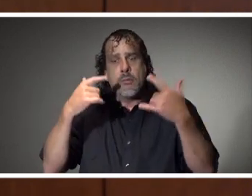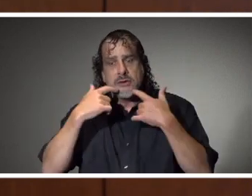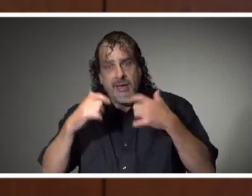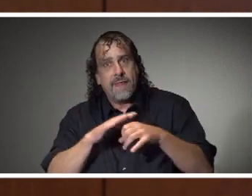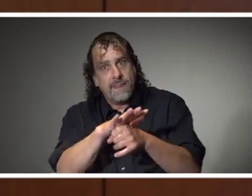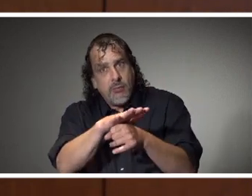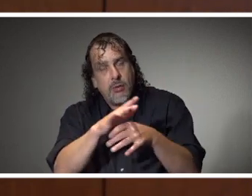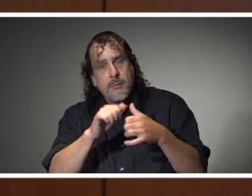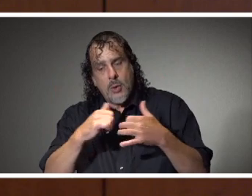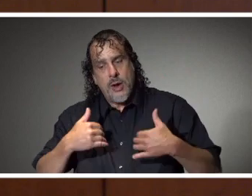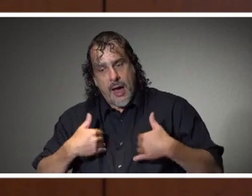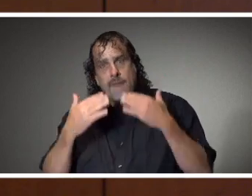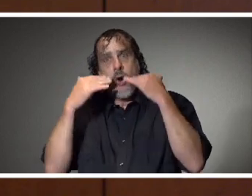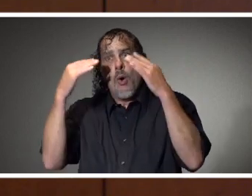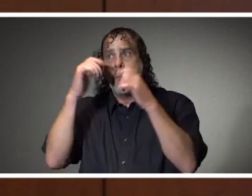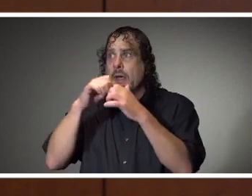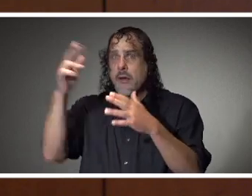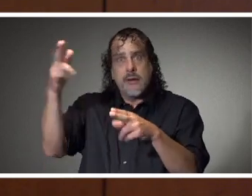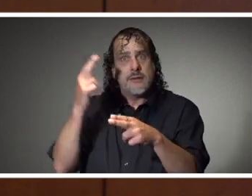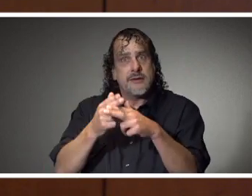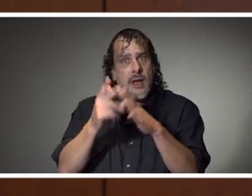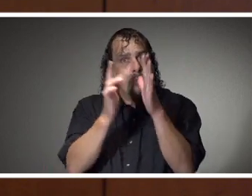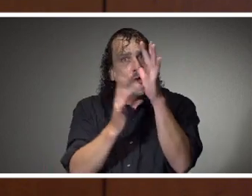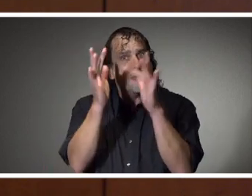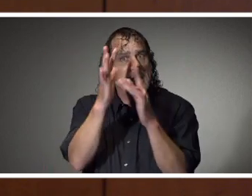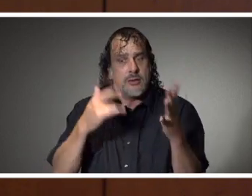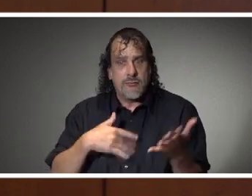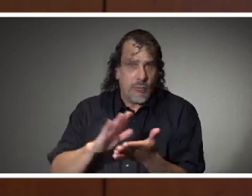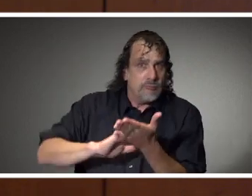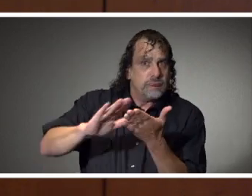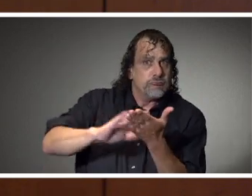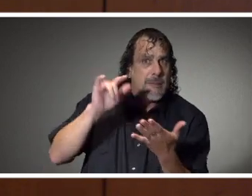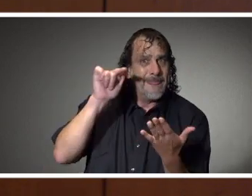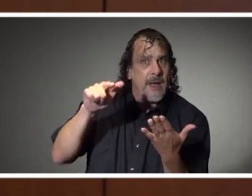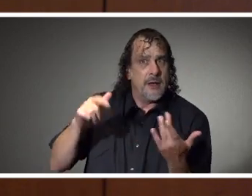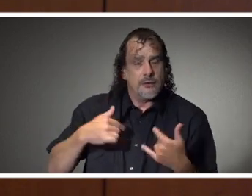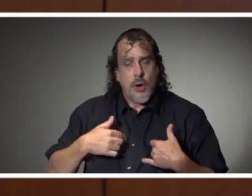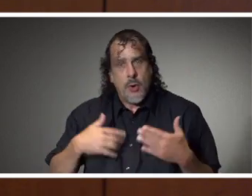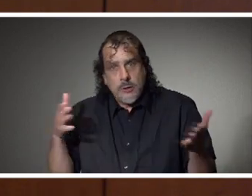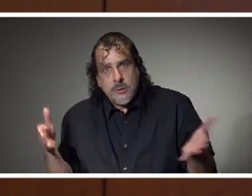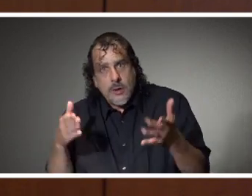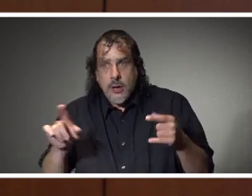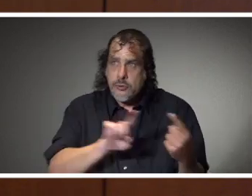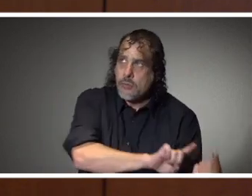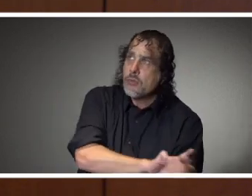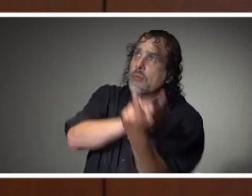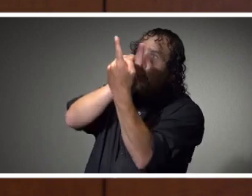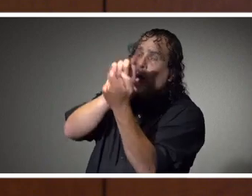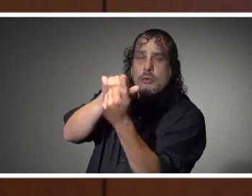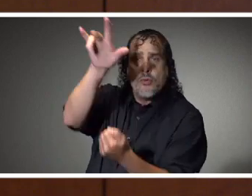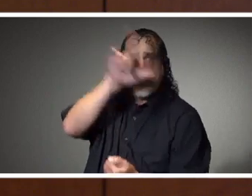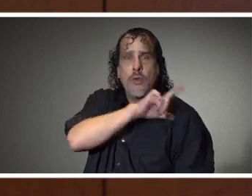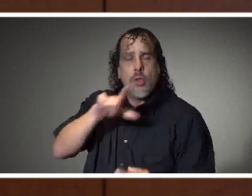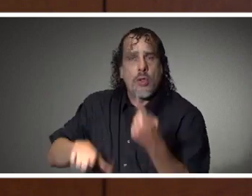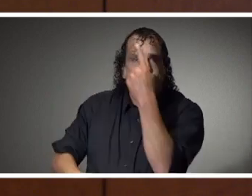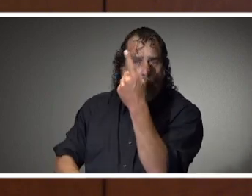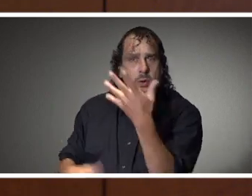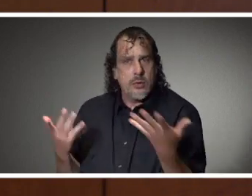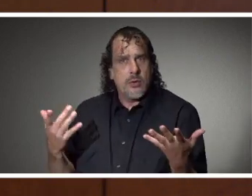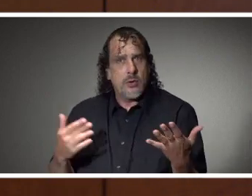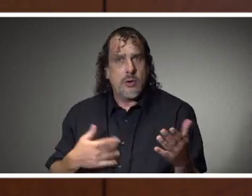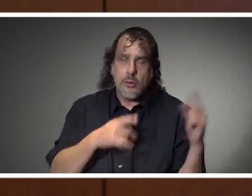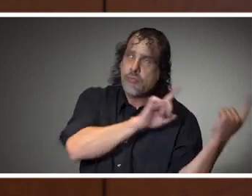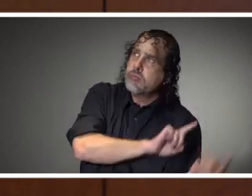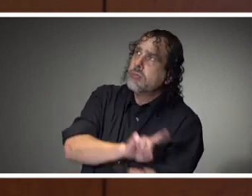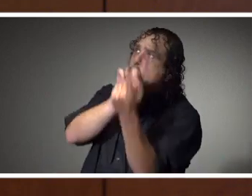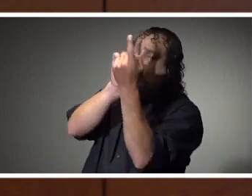name is Jesus. And so I want to encourage all of you out there today to turn to the Lord in a moment like this. Please turn to the Lord